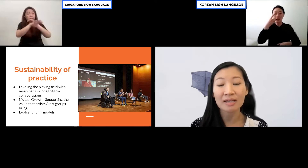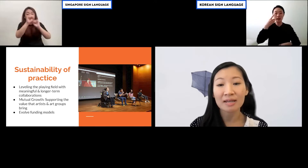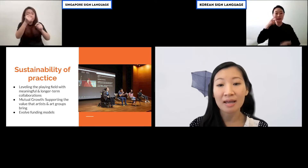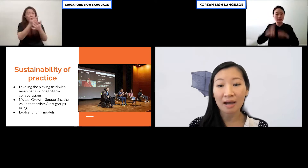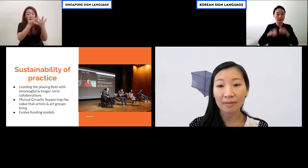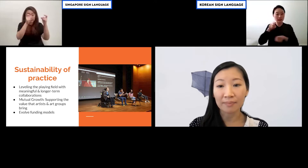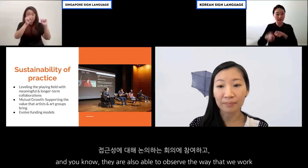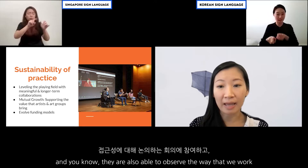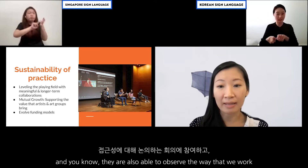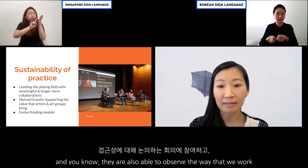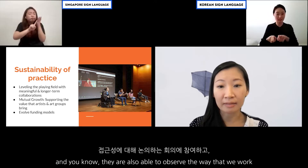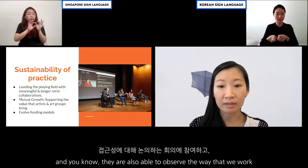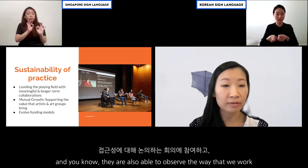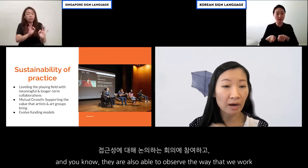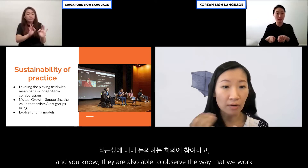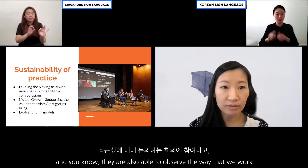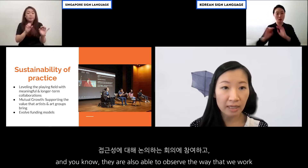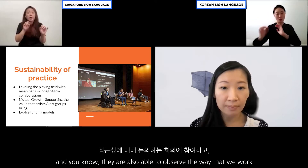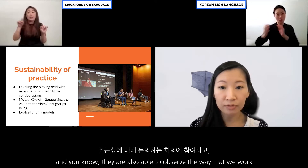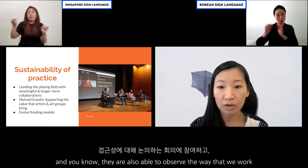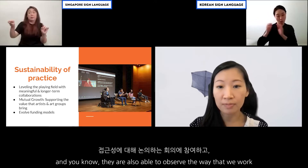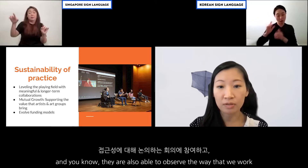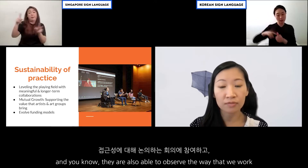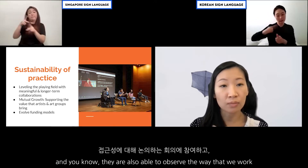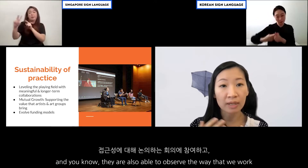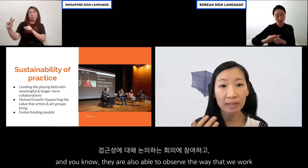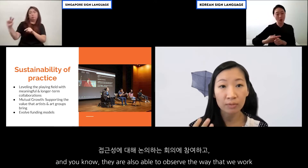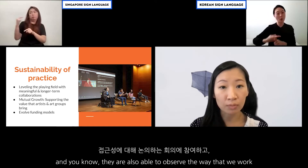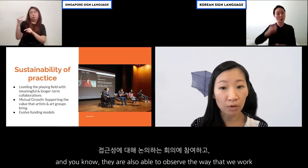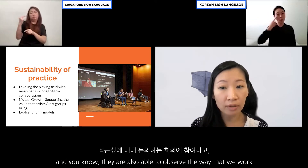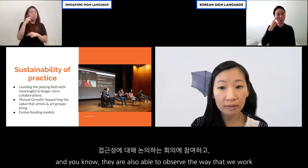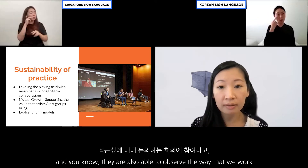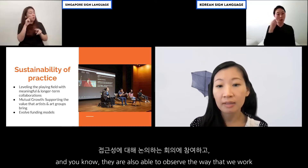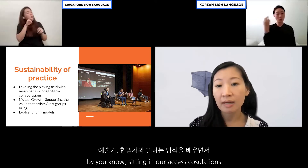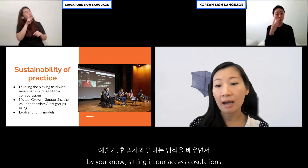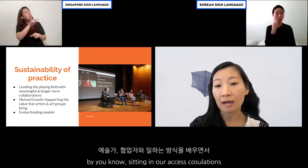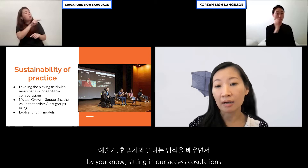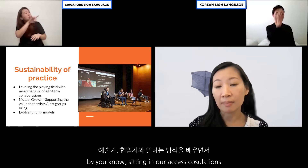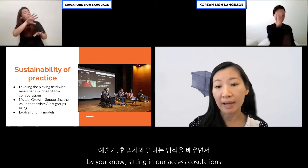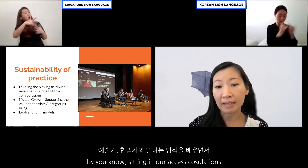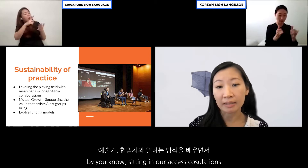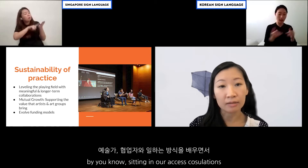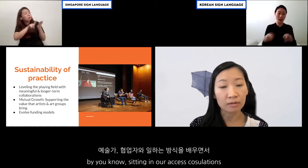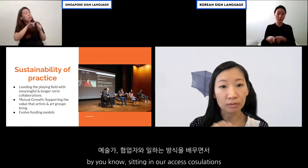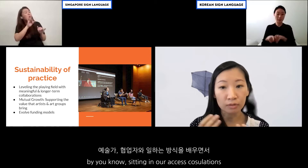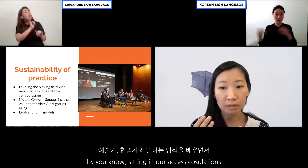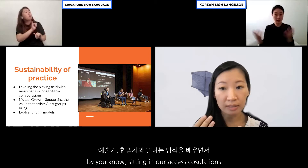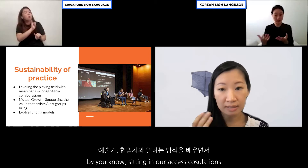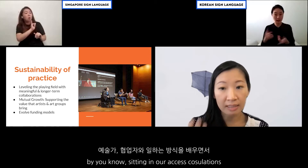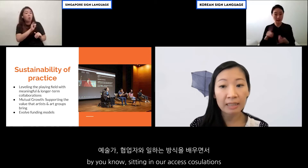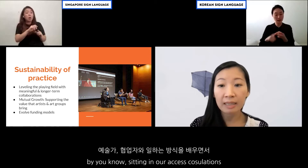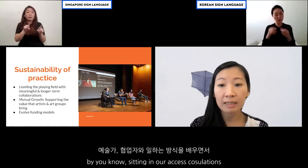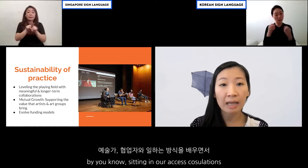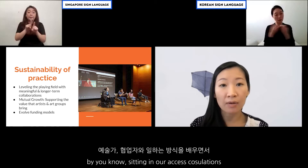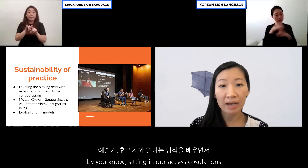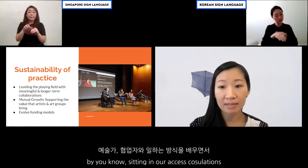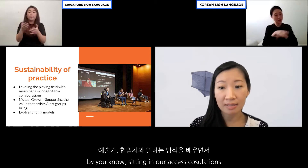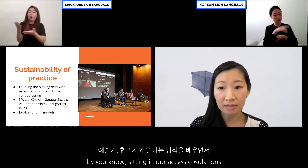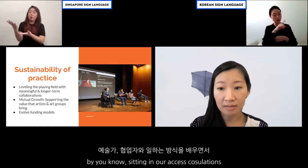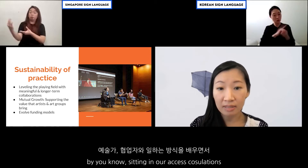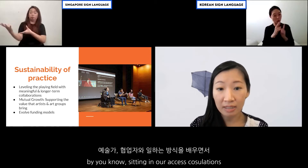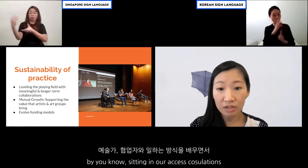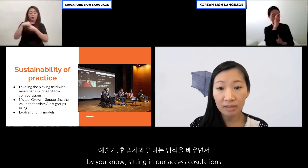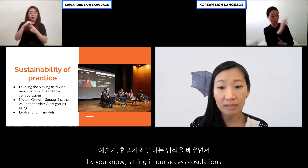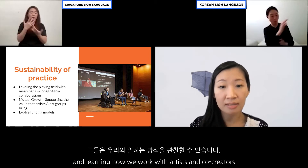partners. And, you know, they're also able to observe the way that we work by, you know, sitting in our